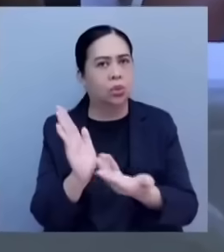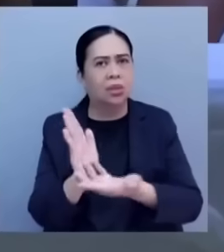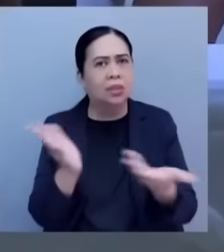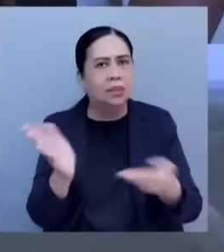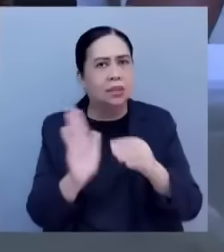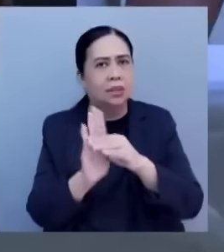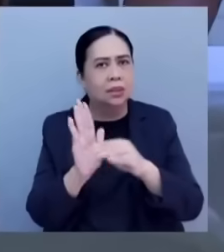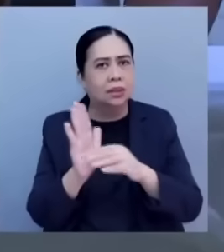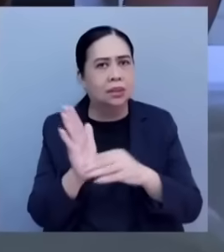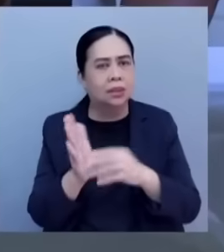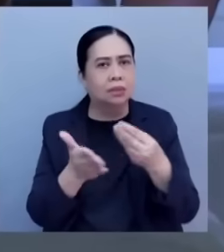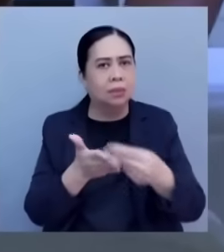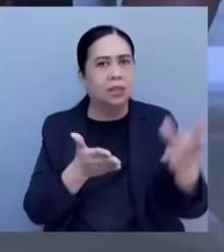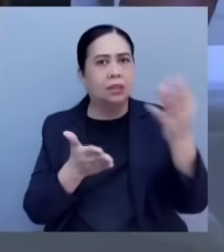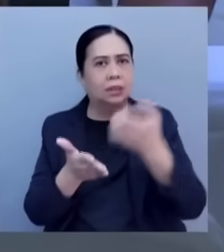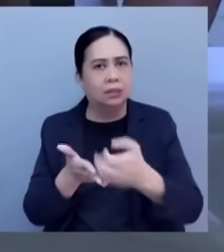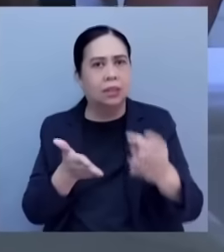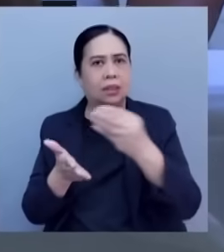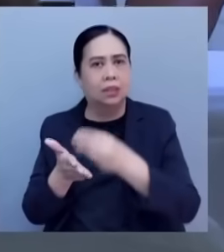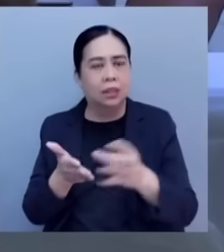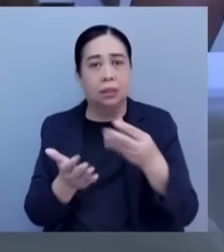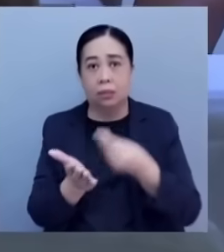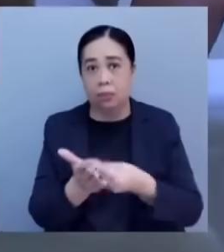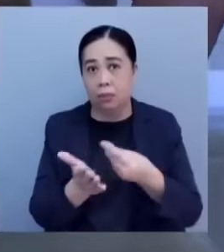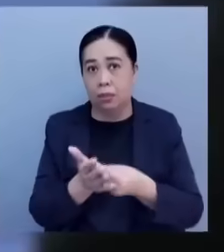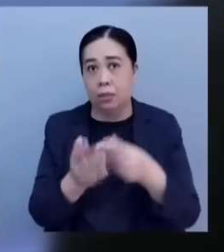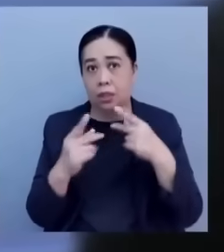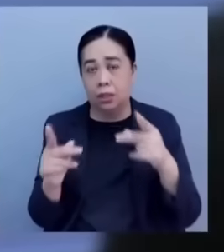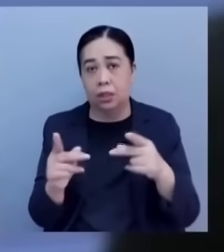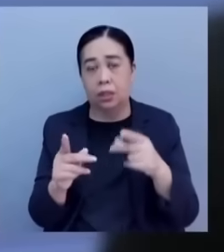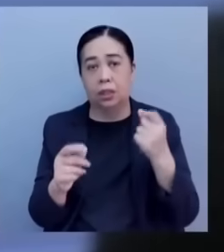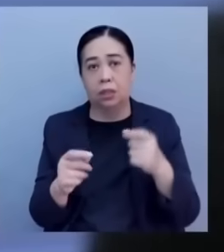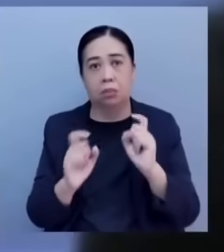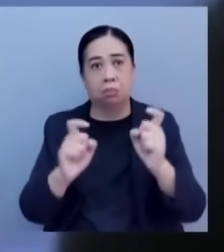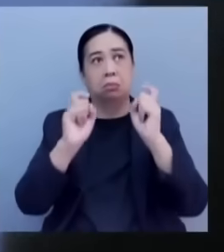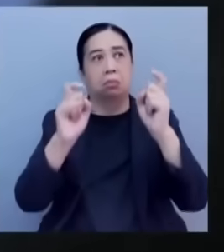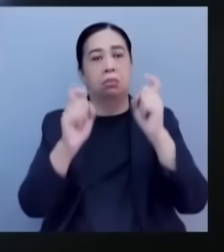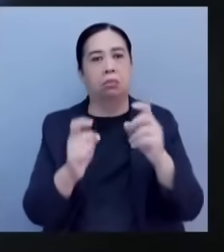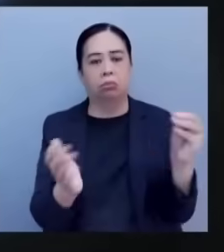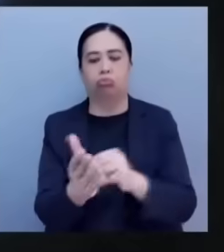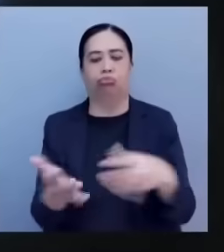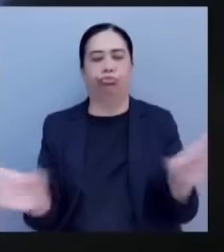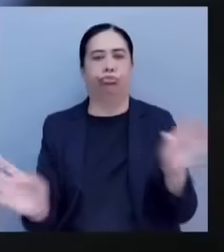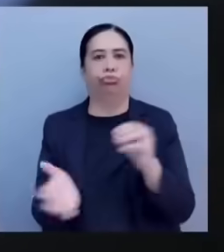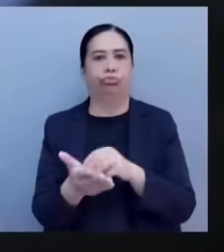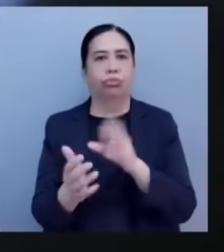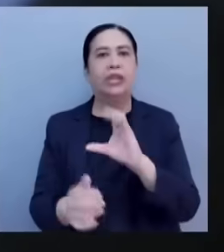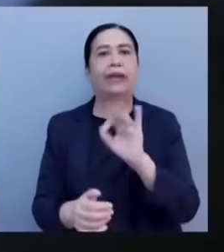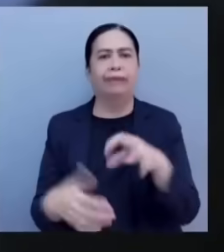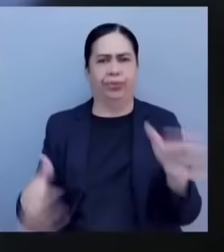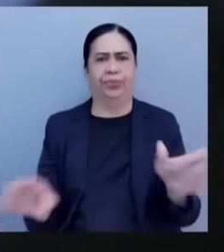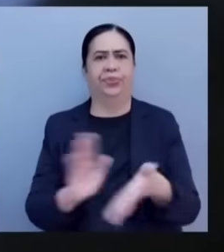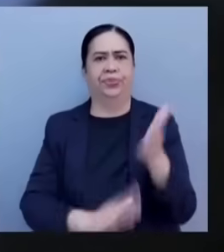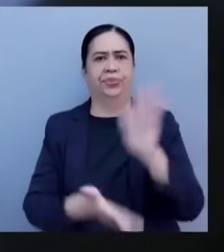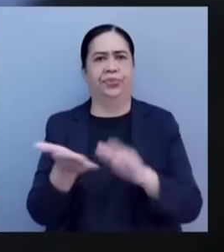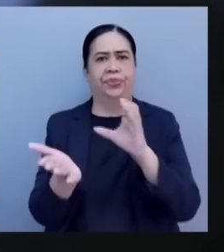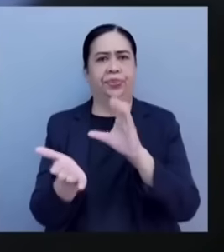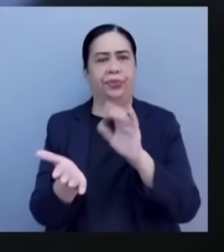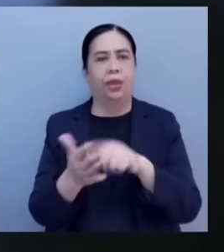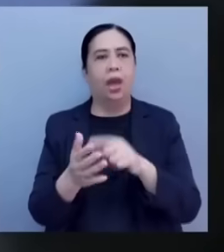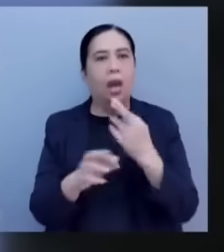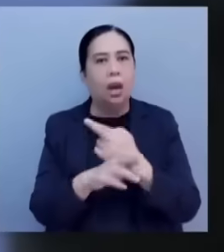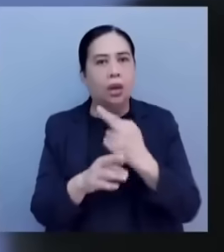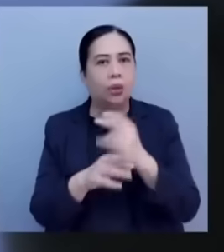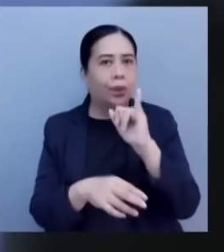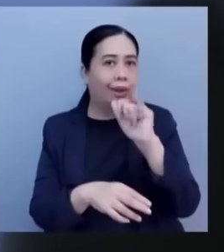to spending of public monies through the simple expedient of putting the money in a confidential fund rather than in a regular